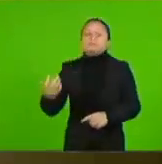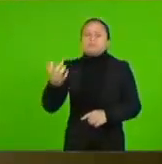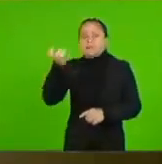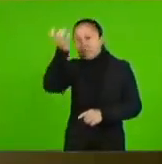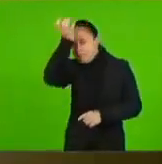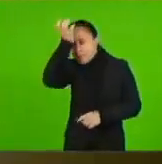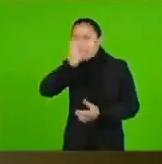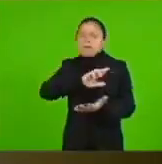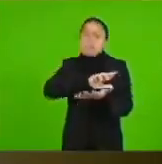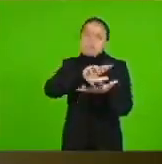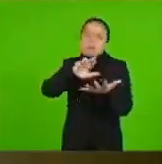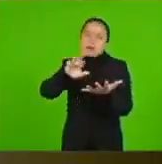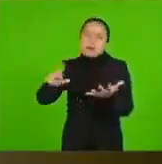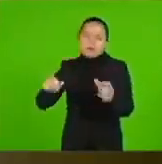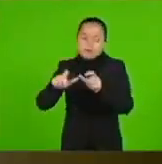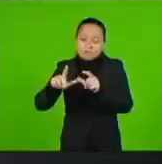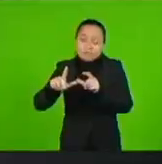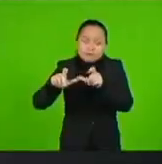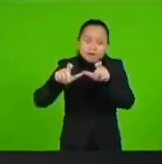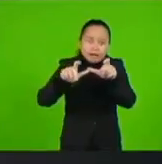of many specialities